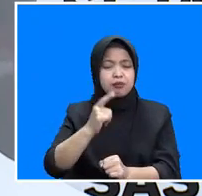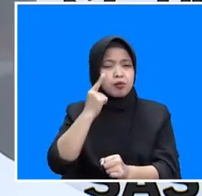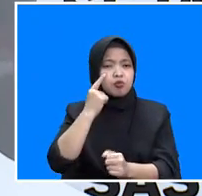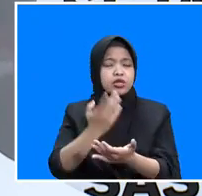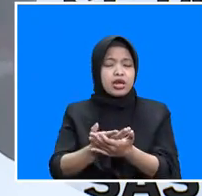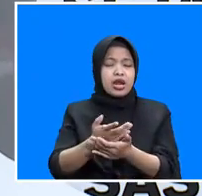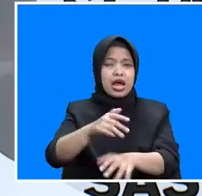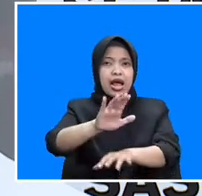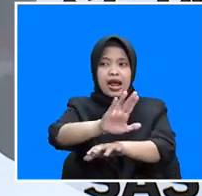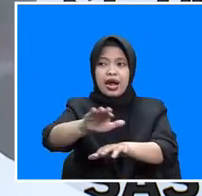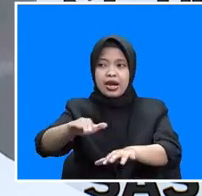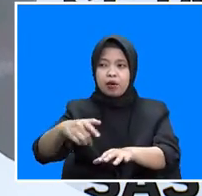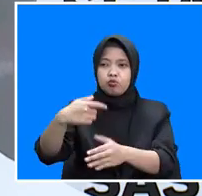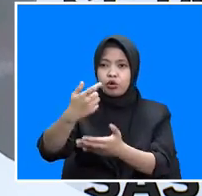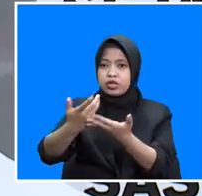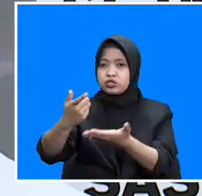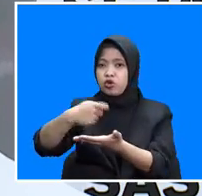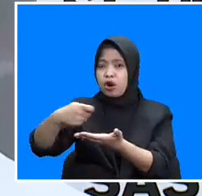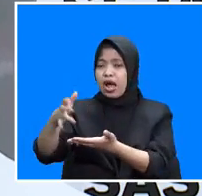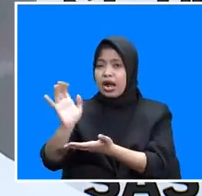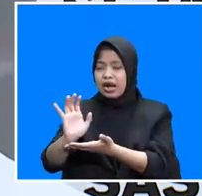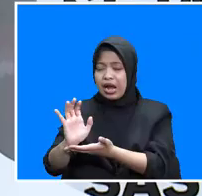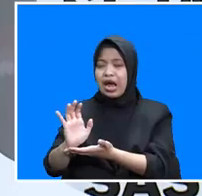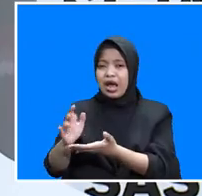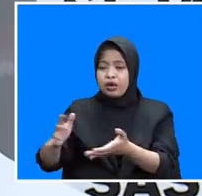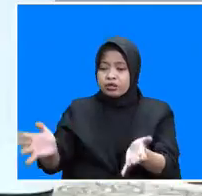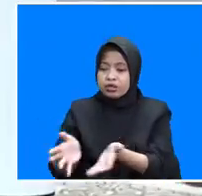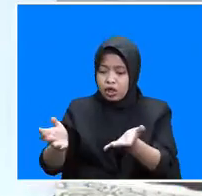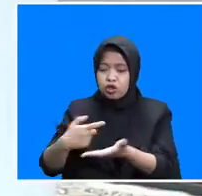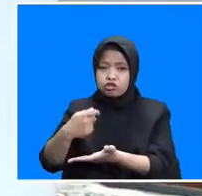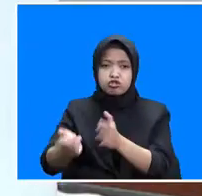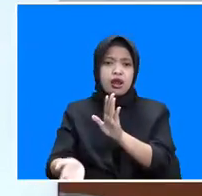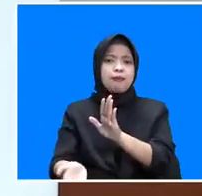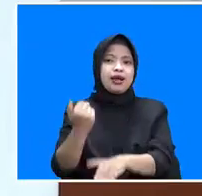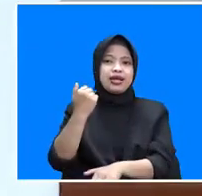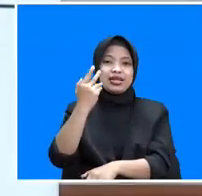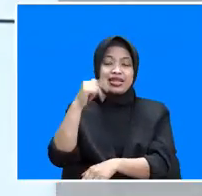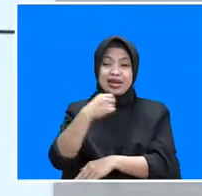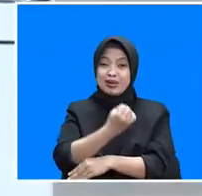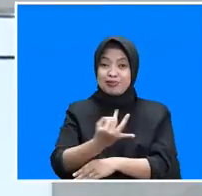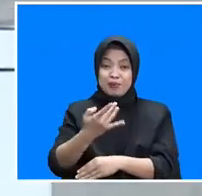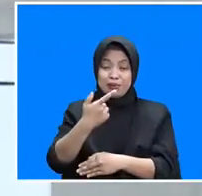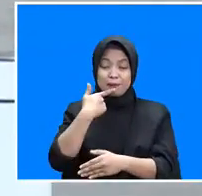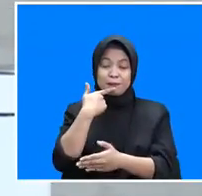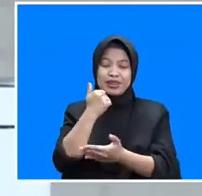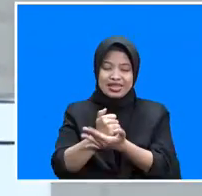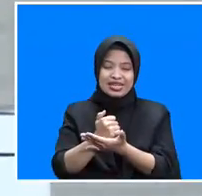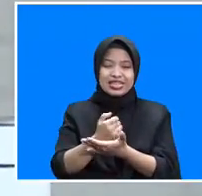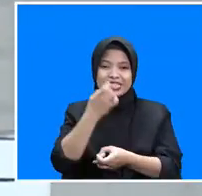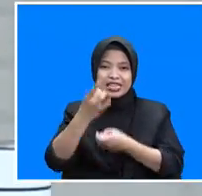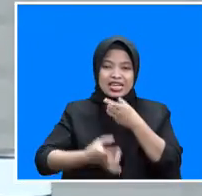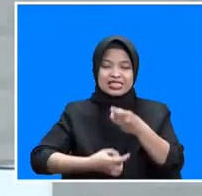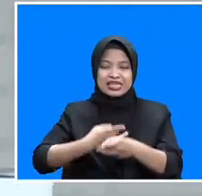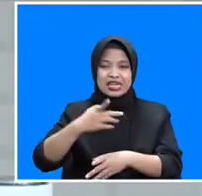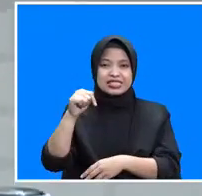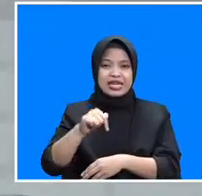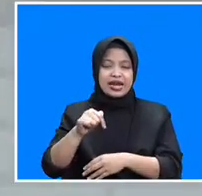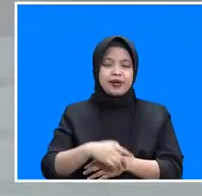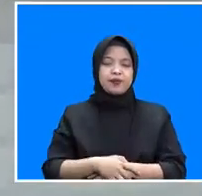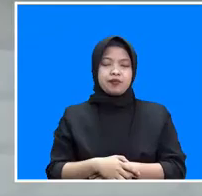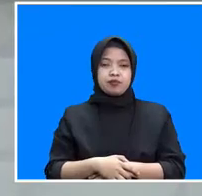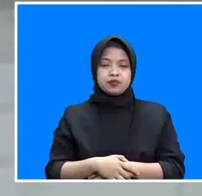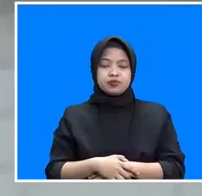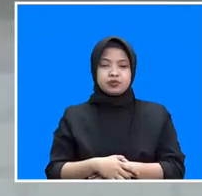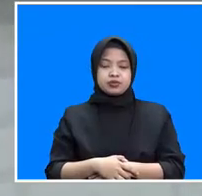them with learning as well. And that's a very important pillar of what we're doing, because, you know, even though UNICEF is a